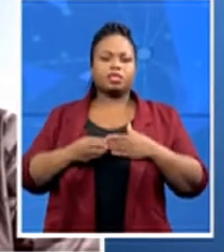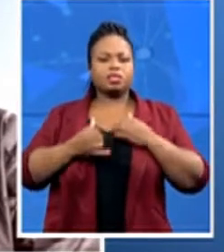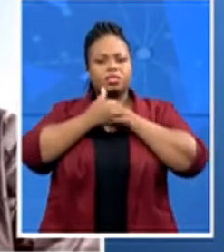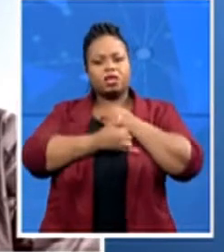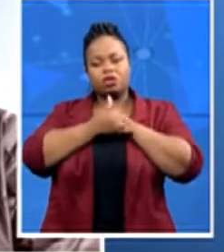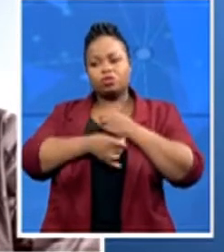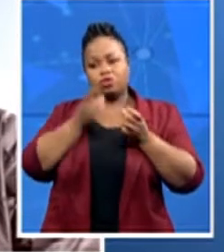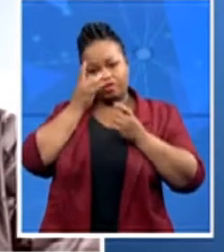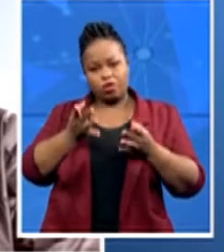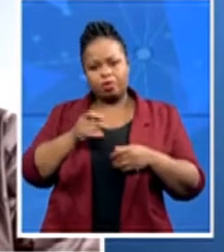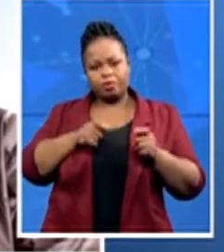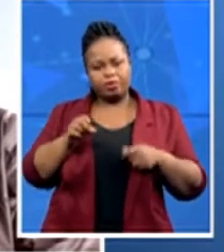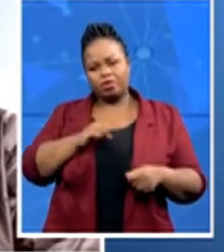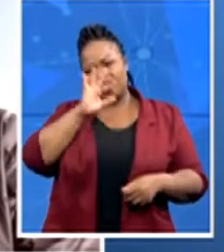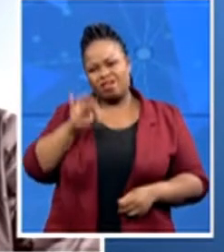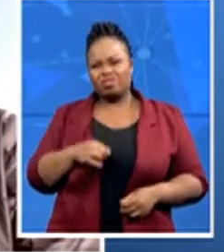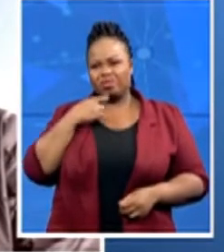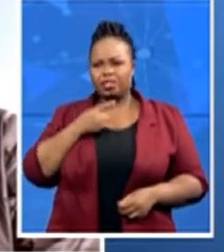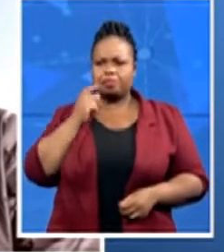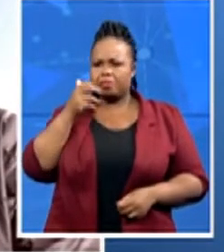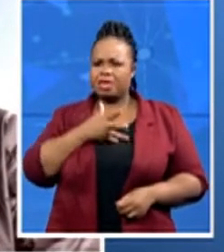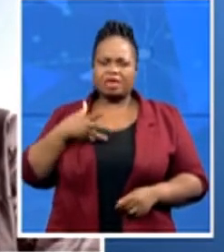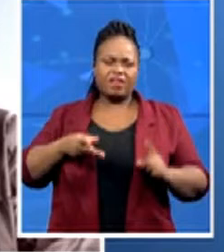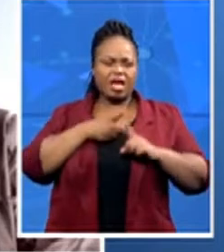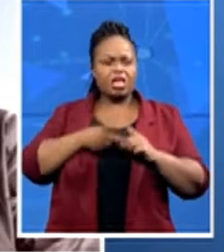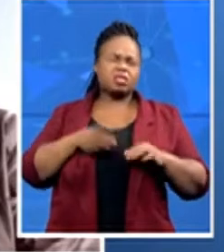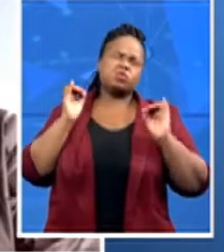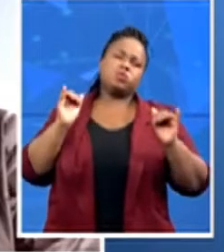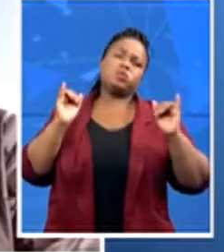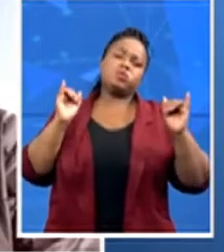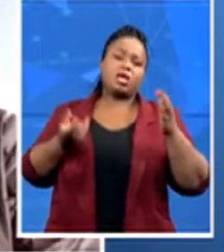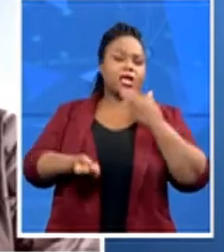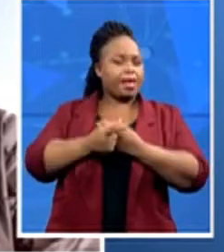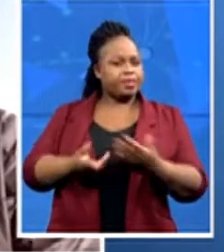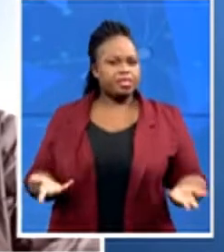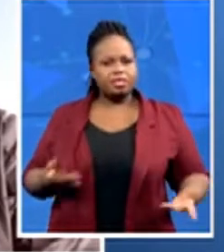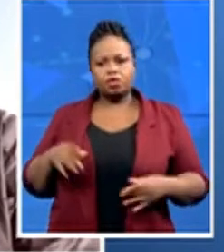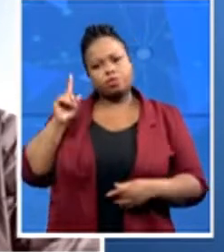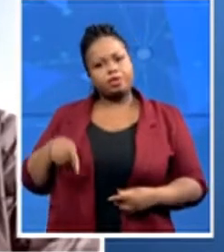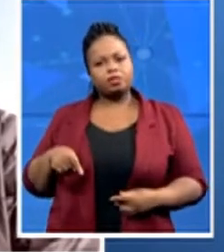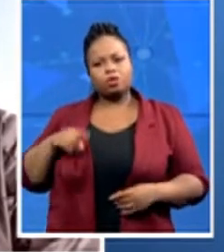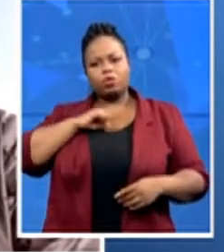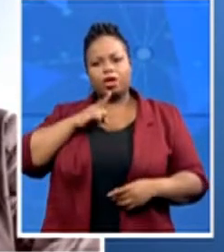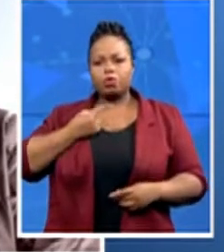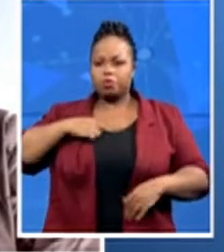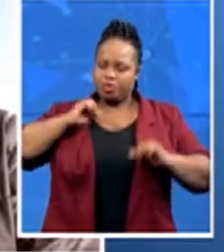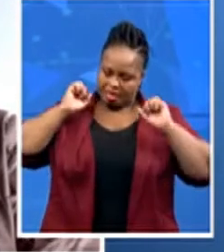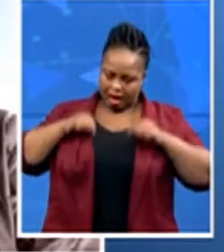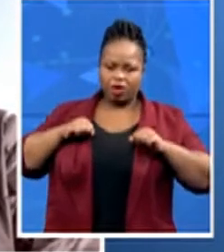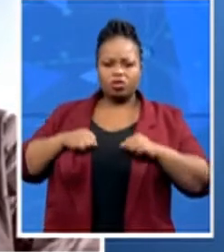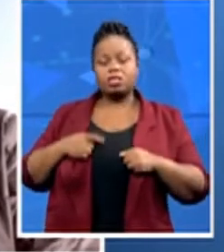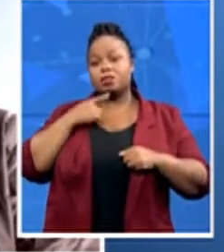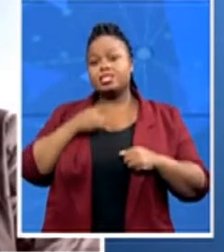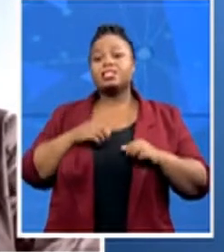gender-based violence is a pandemic, and it should be, and once we agree that it's a pandemic, it should be treated with